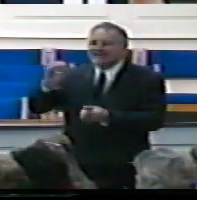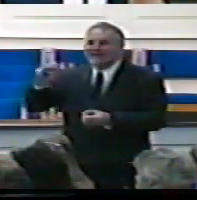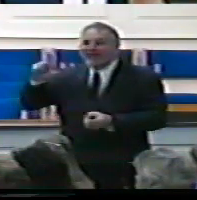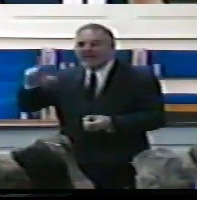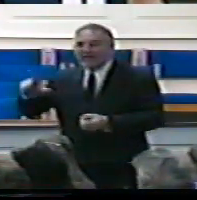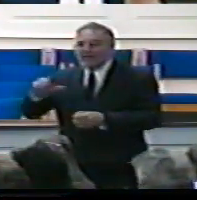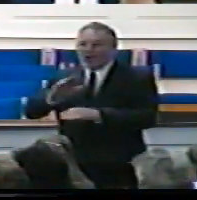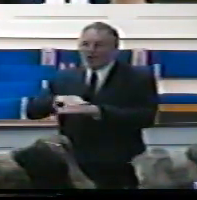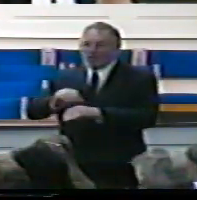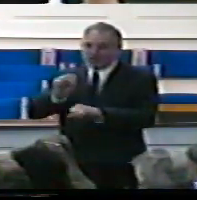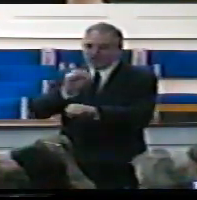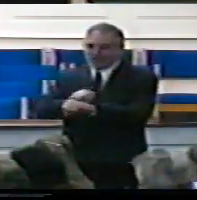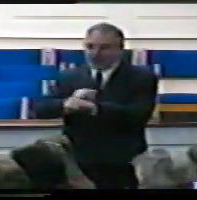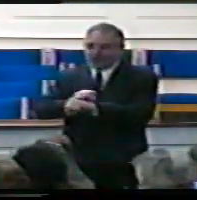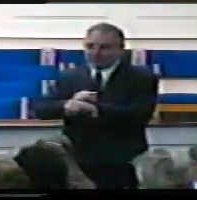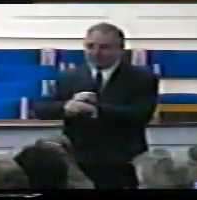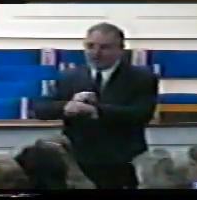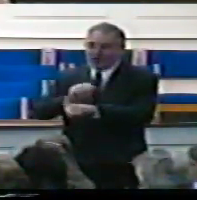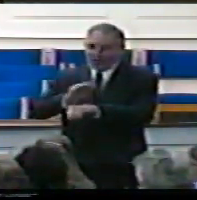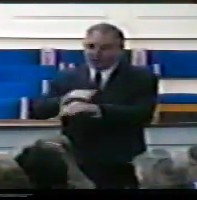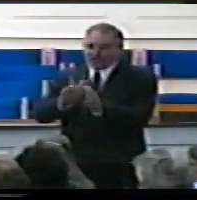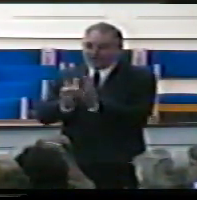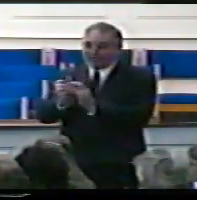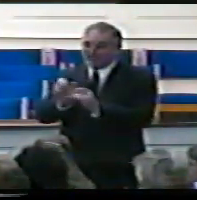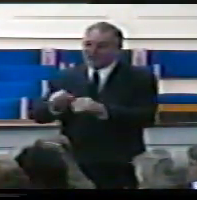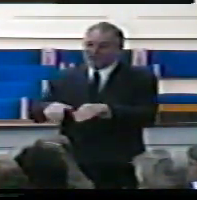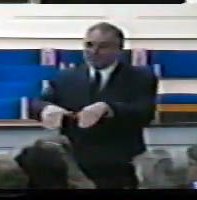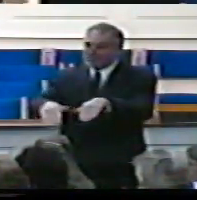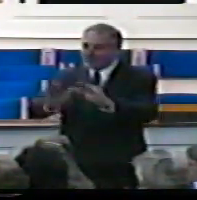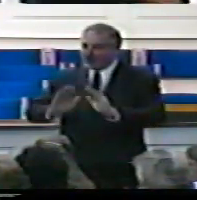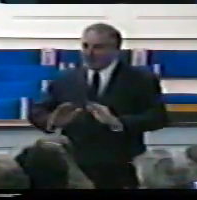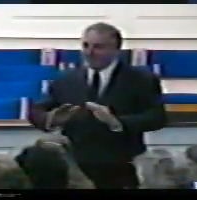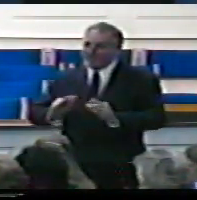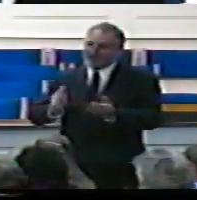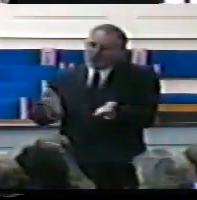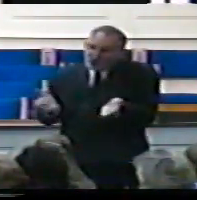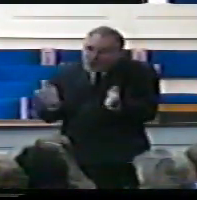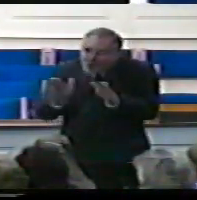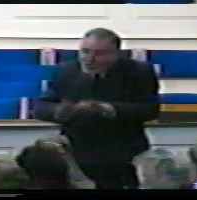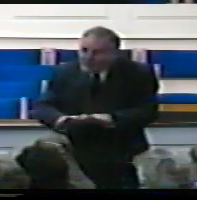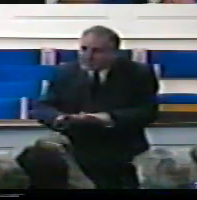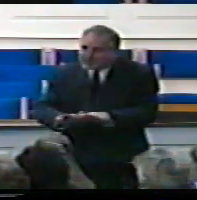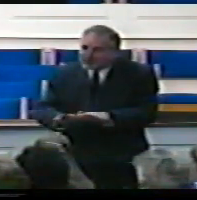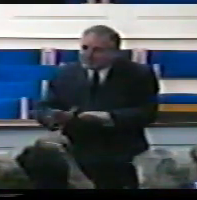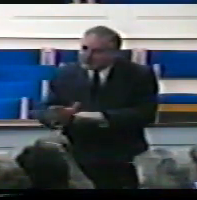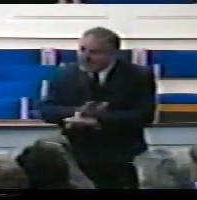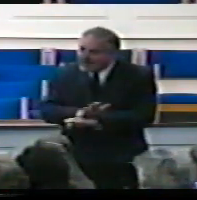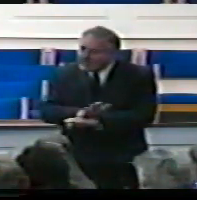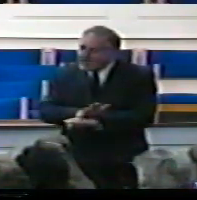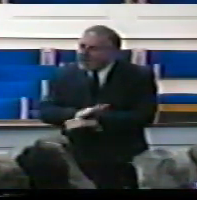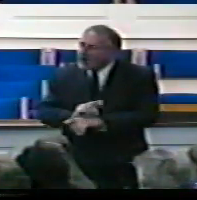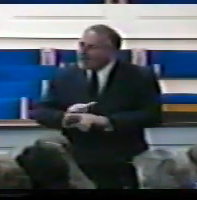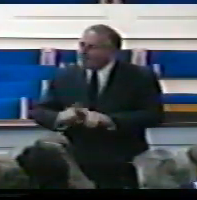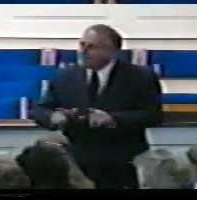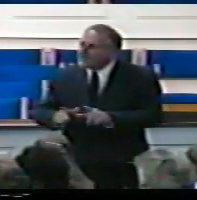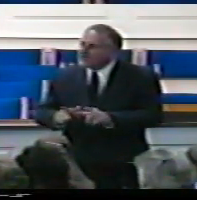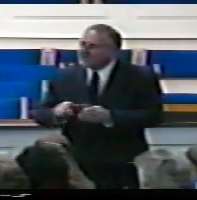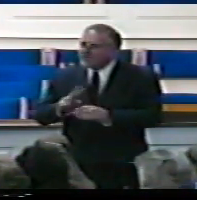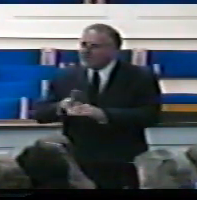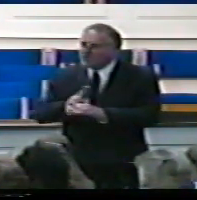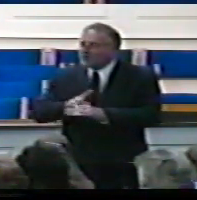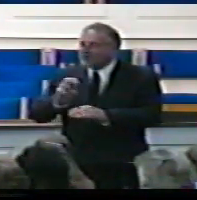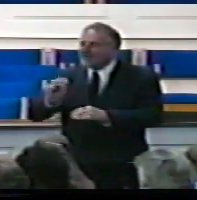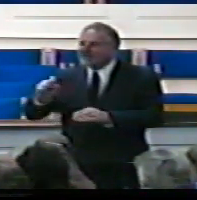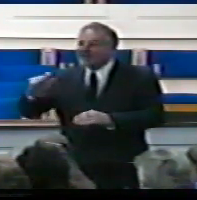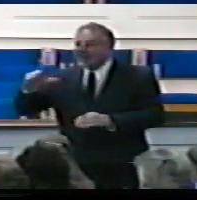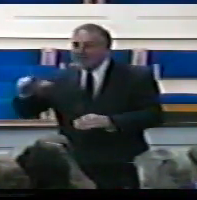seal? Hey, but you know why they used so many seals? Watch this for a second. Boy, this will bless your heart. They used the seal because so many people of